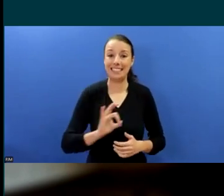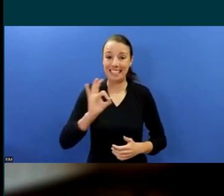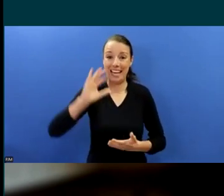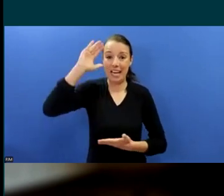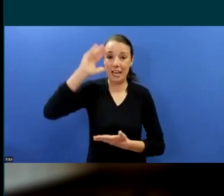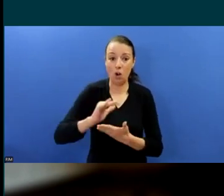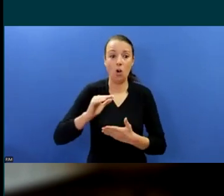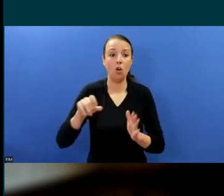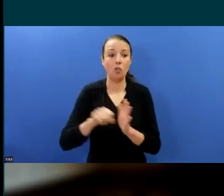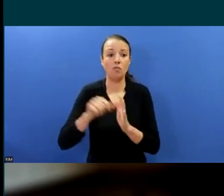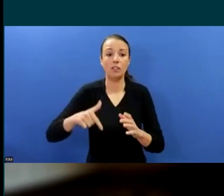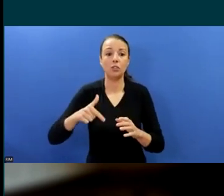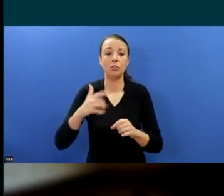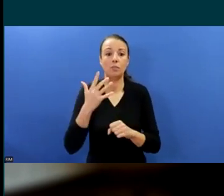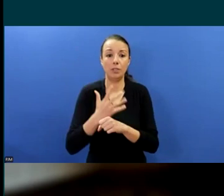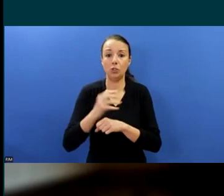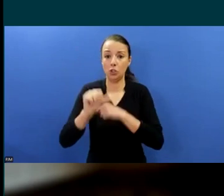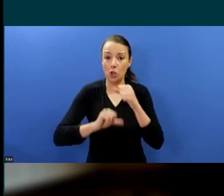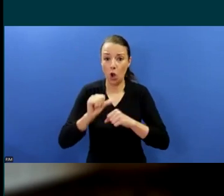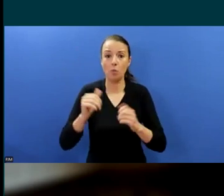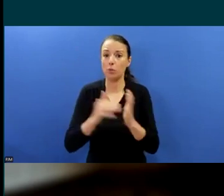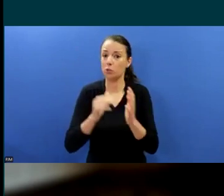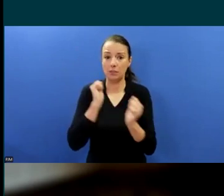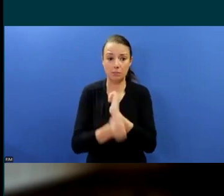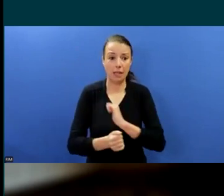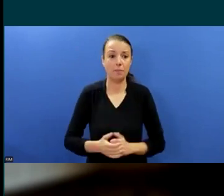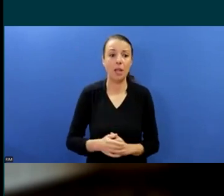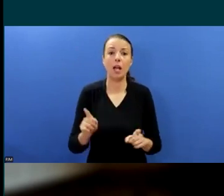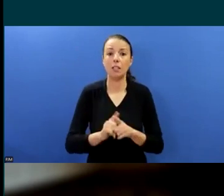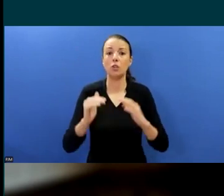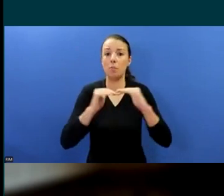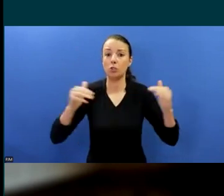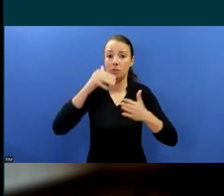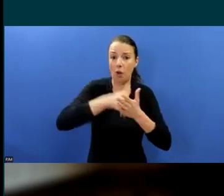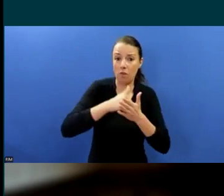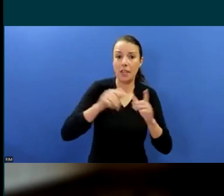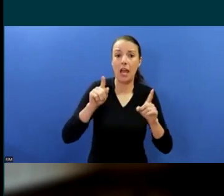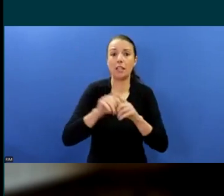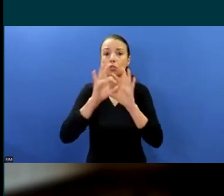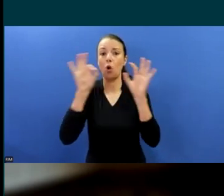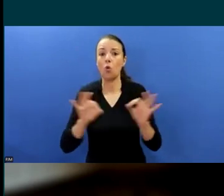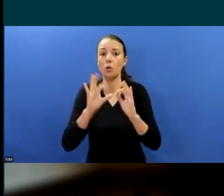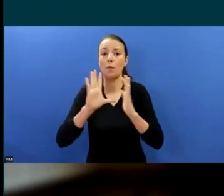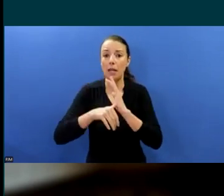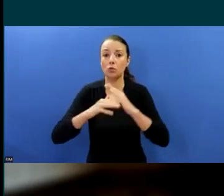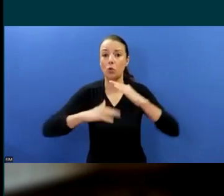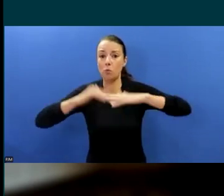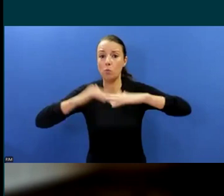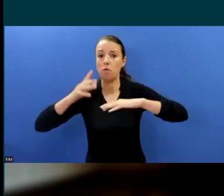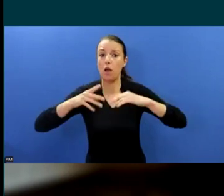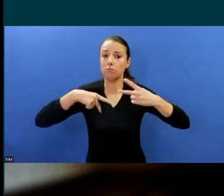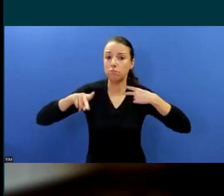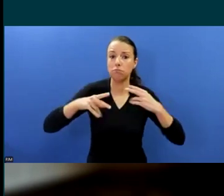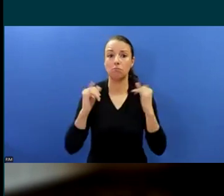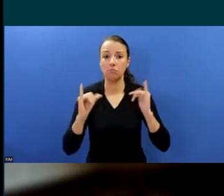also behavioral changes for the city and its inhabitants. We have an aging population. We'll go from like 14% of